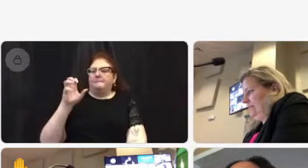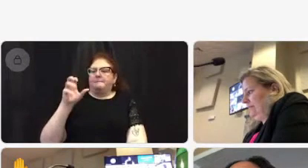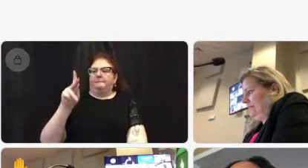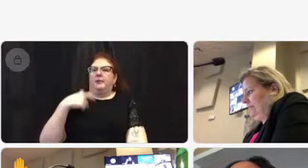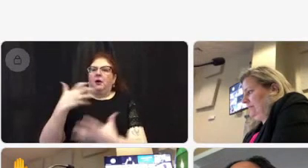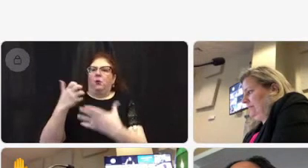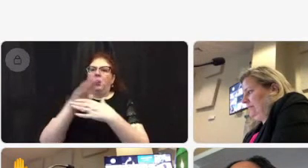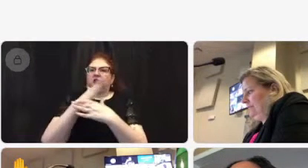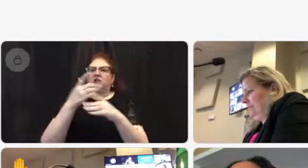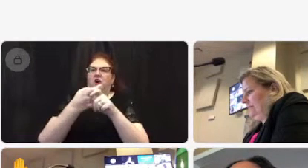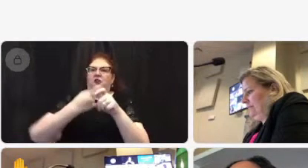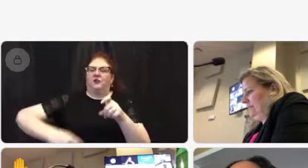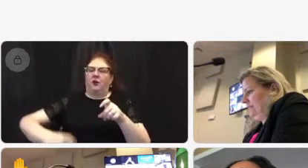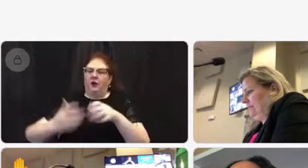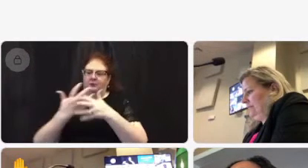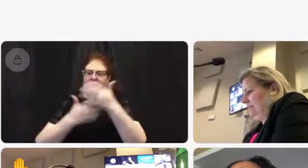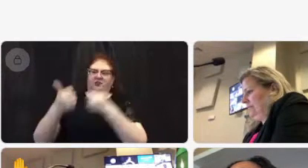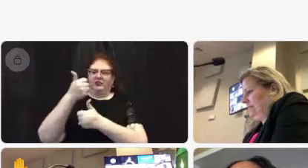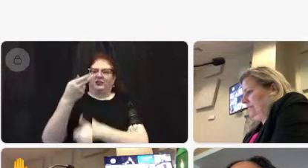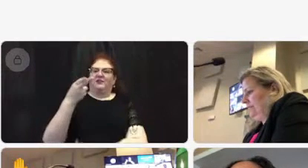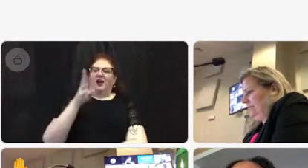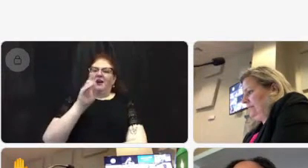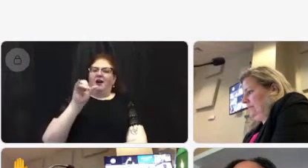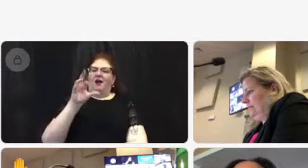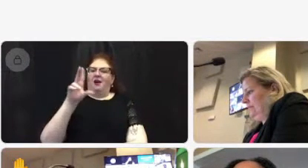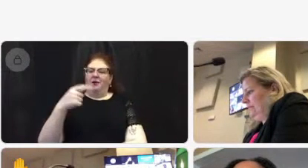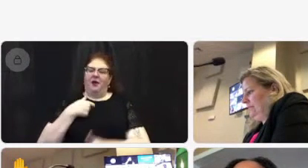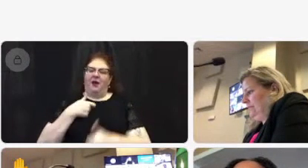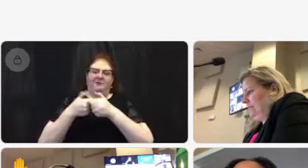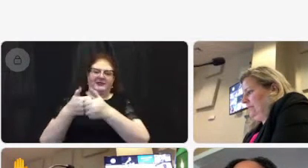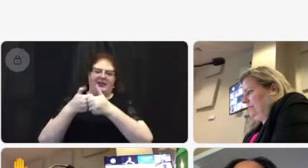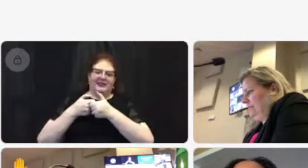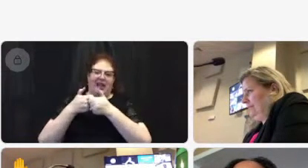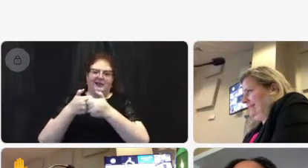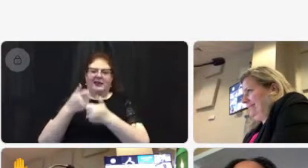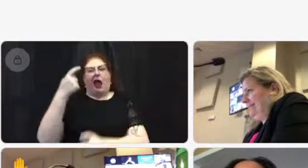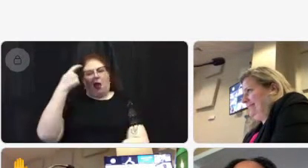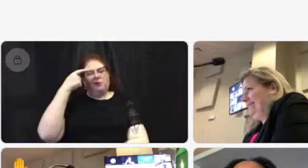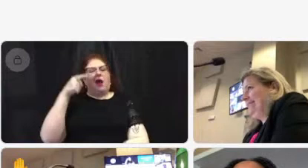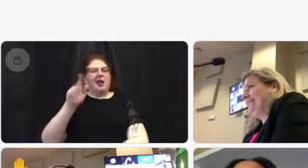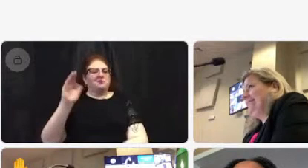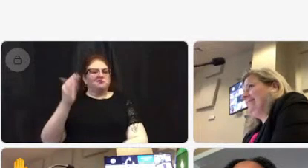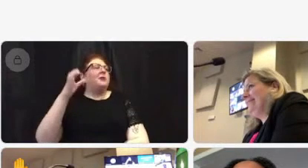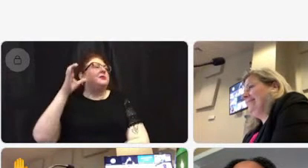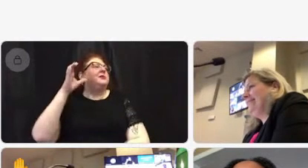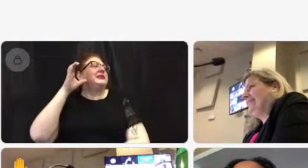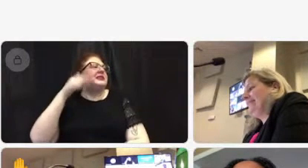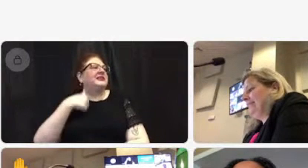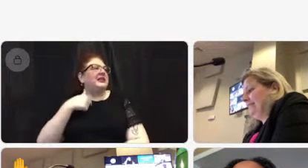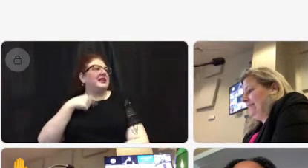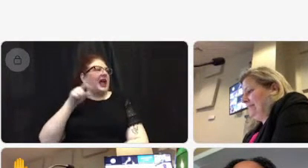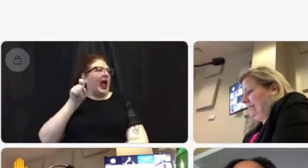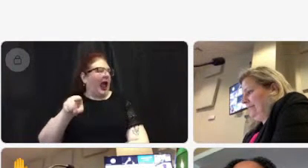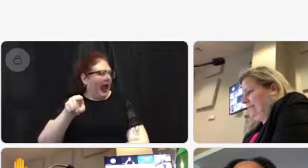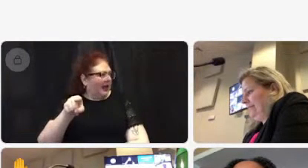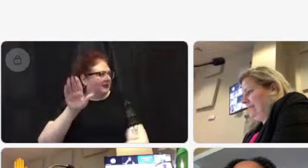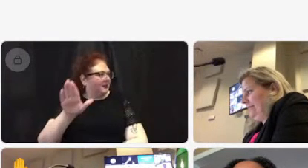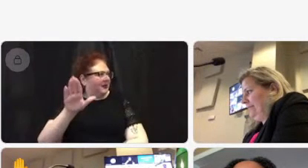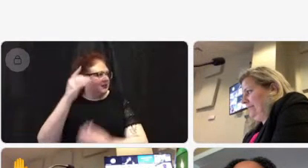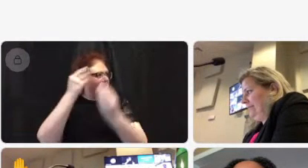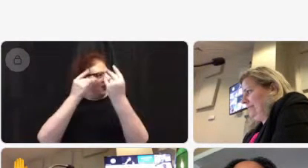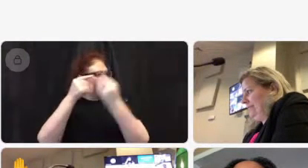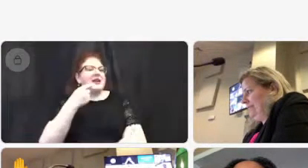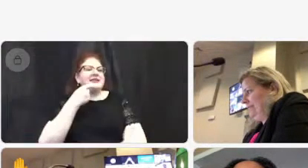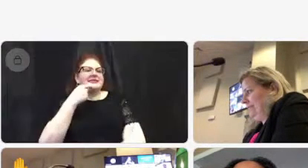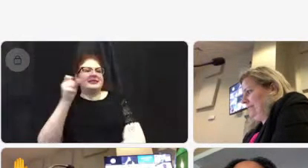Chief Hubbard, who I've been texting back and forth, figuring he would probably be listening. So I just asked him what his thoughts were. He says, yes, I agree a